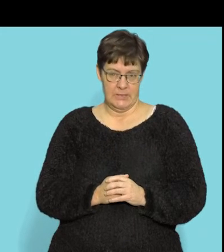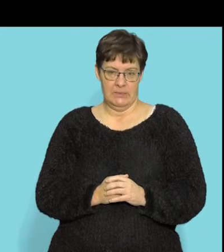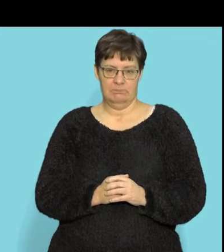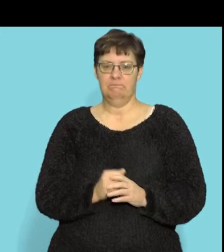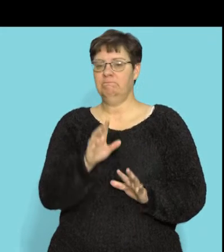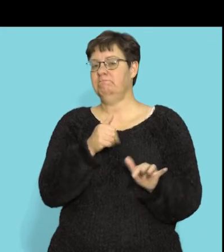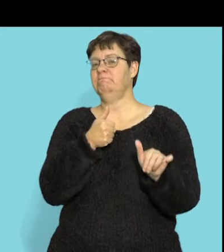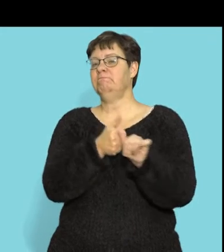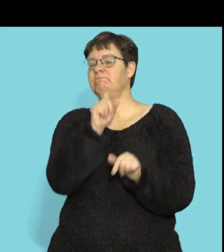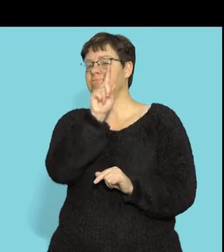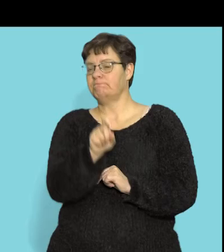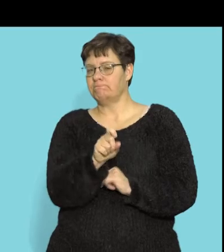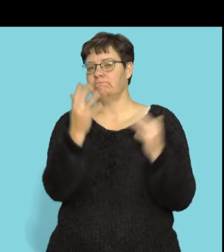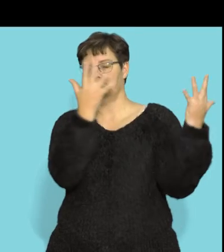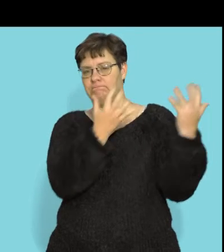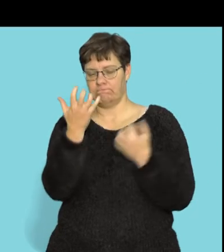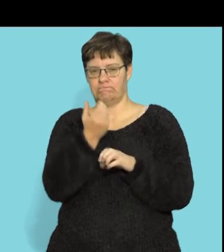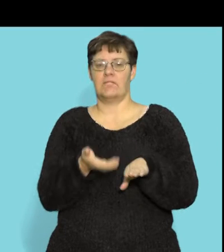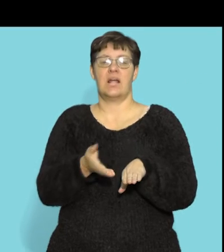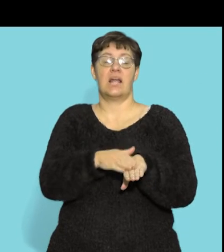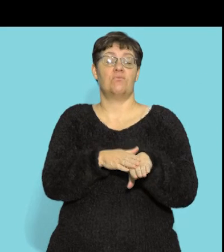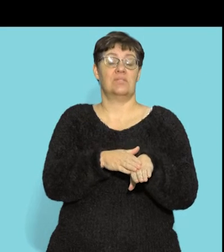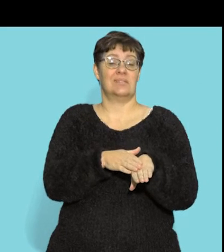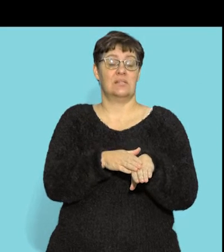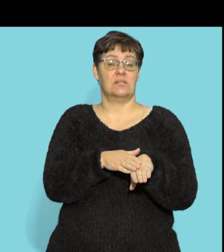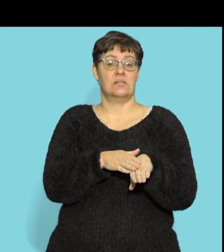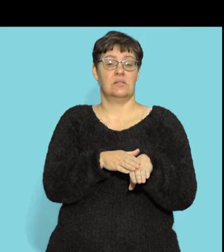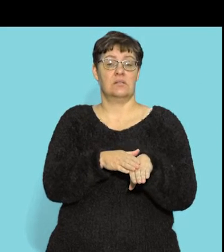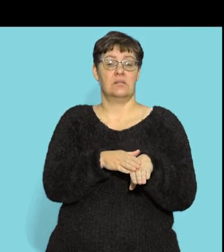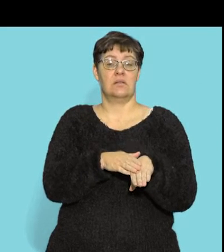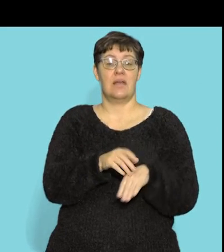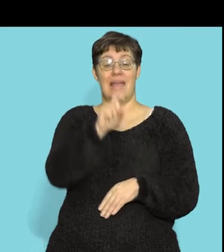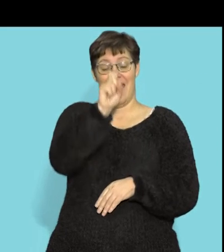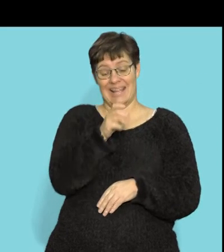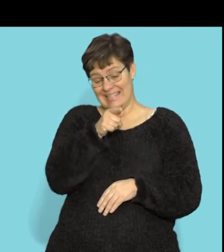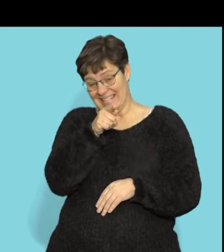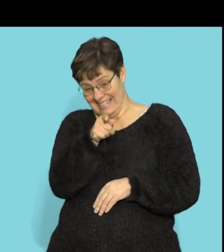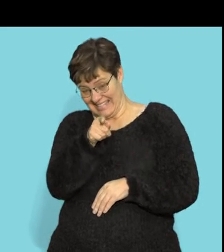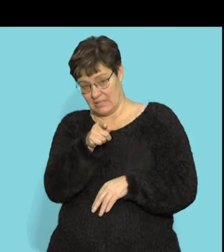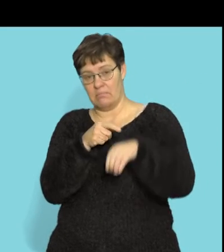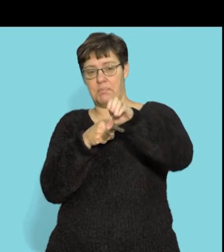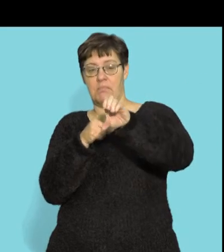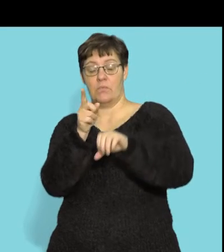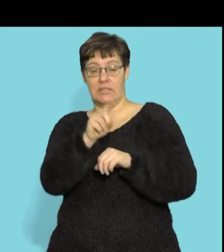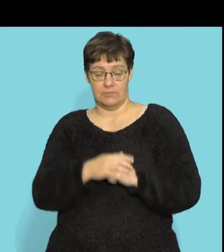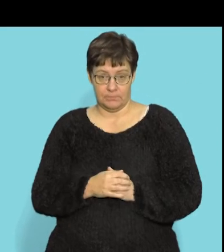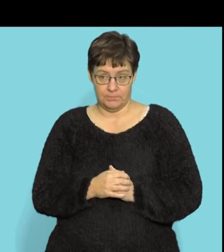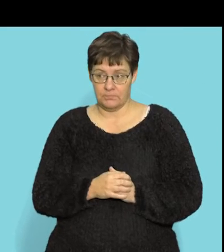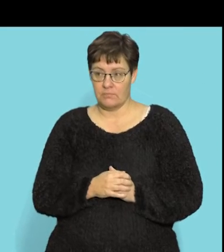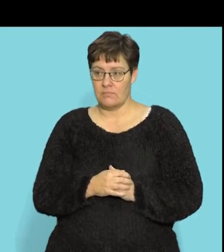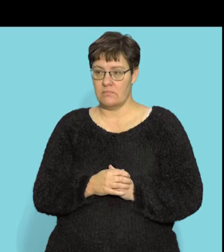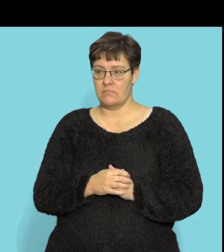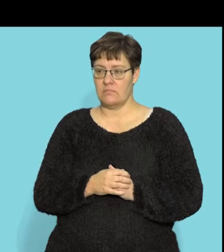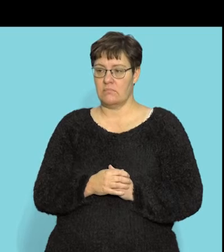question that follows is that calculate the current in component X. Now in this case, we